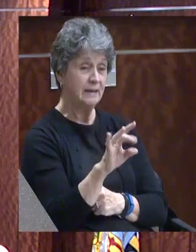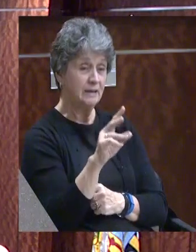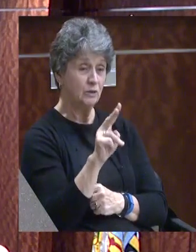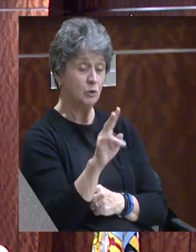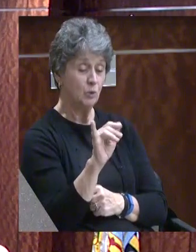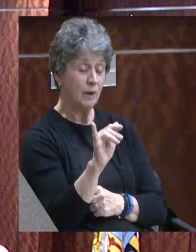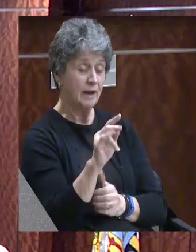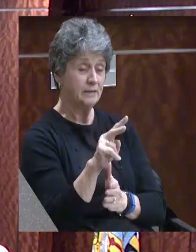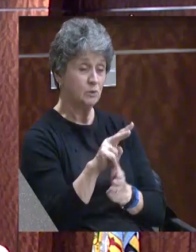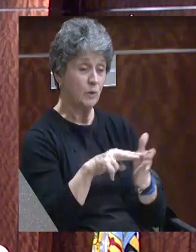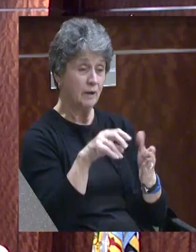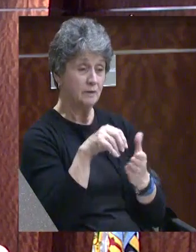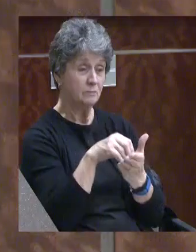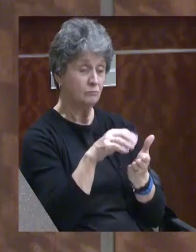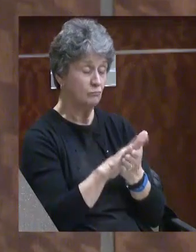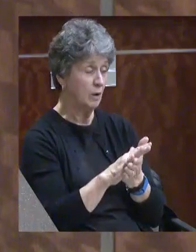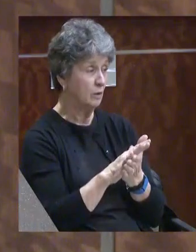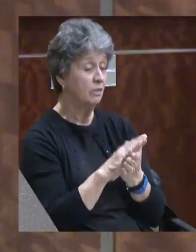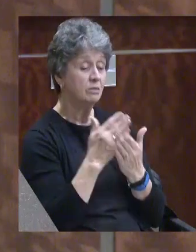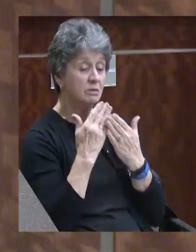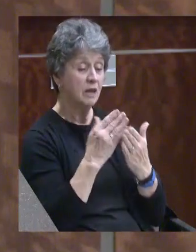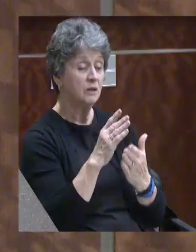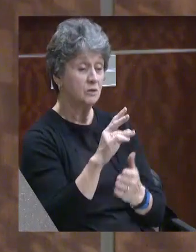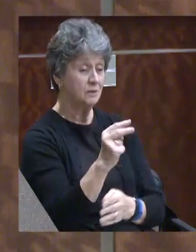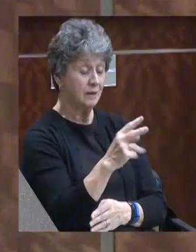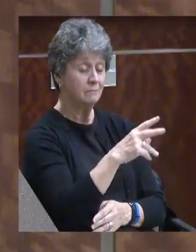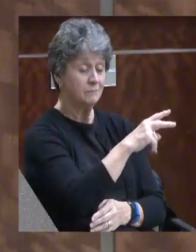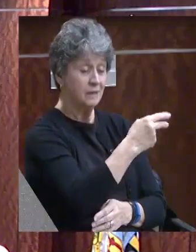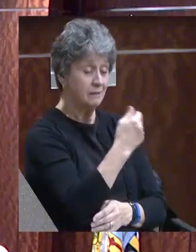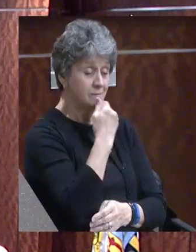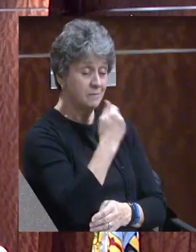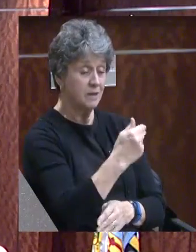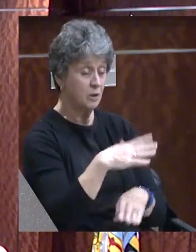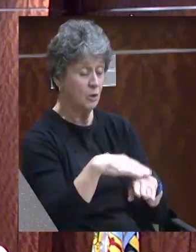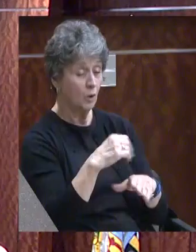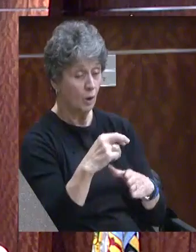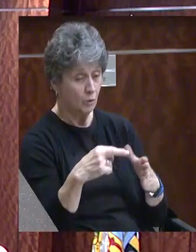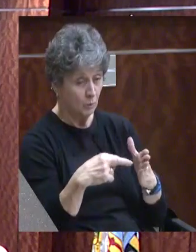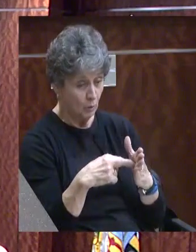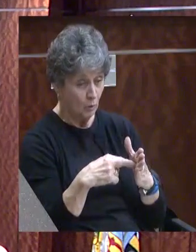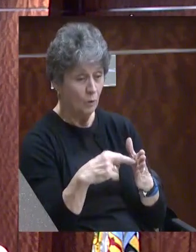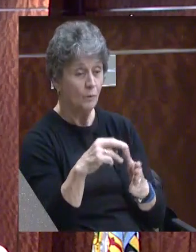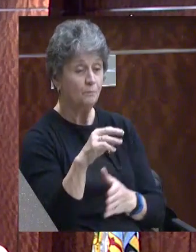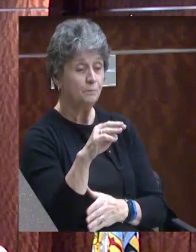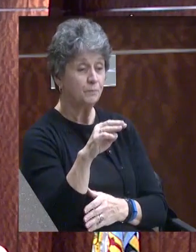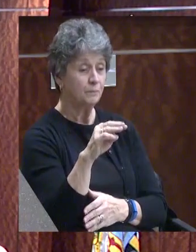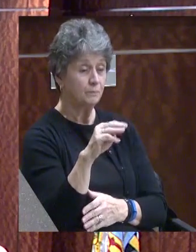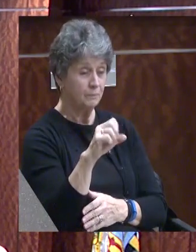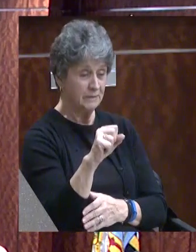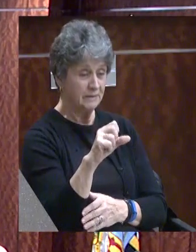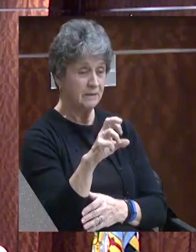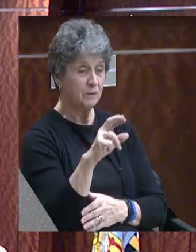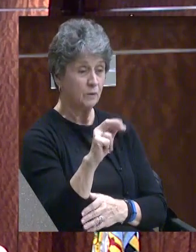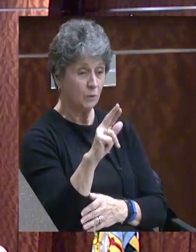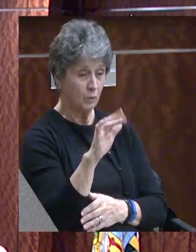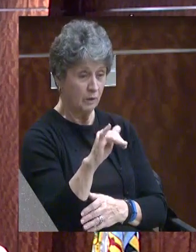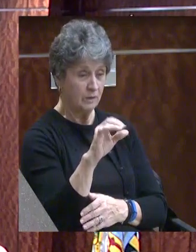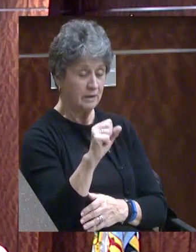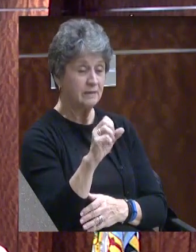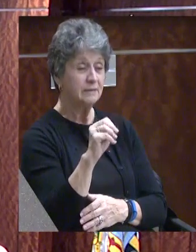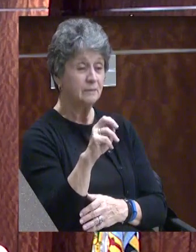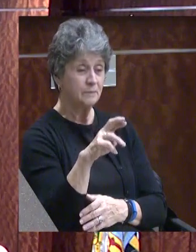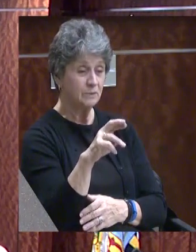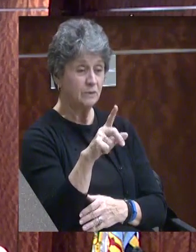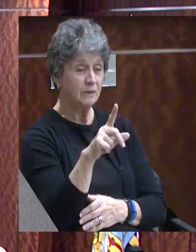read into the record. Thank you. Do I have a second? Second. Thank you. Madam Clerk. Ms. Crary? Yes.